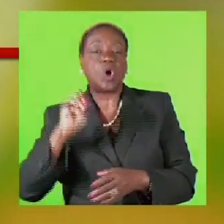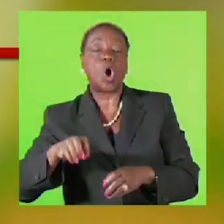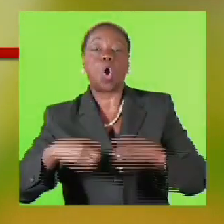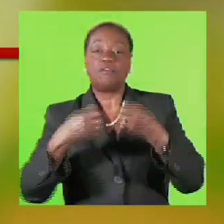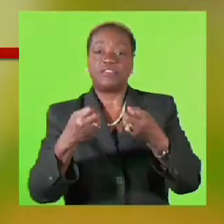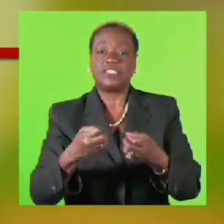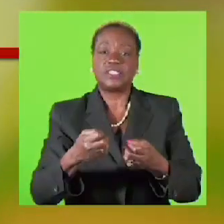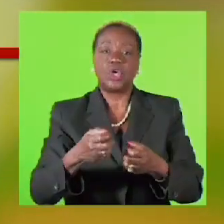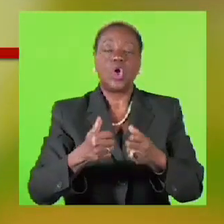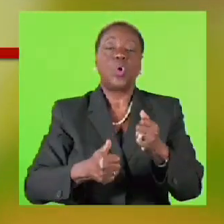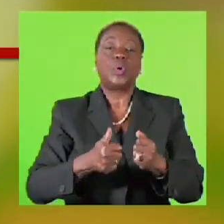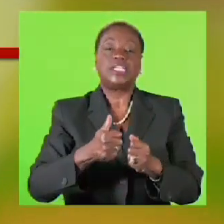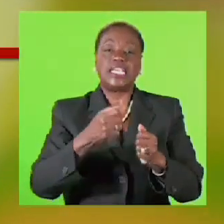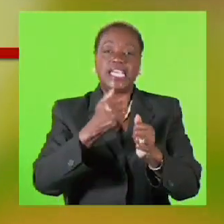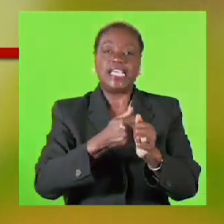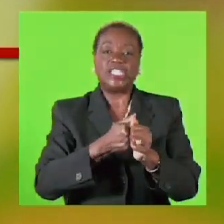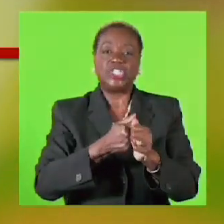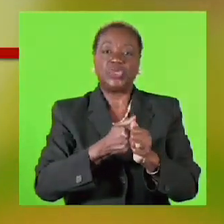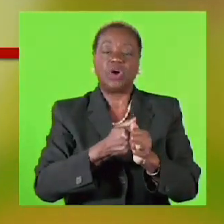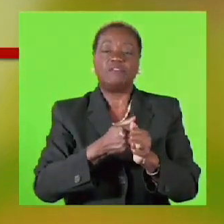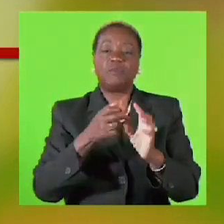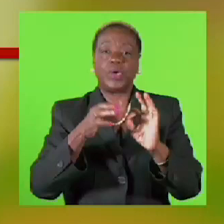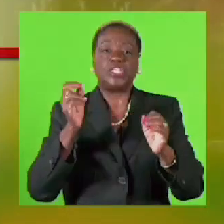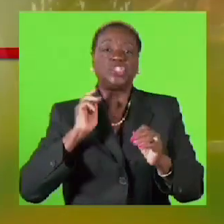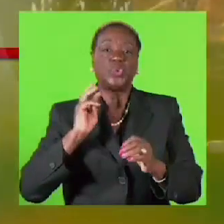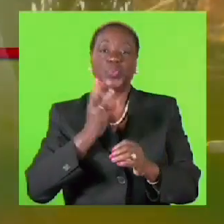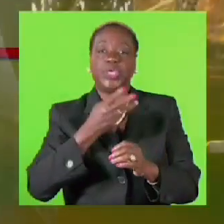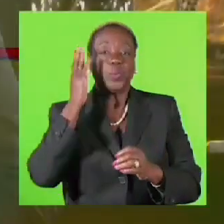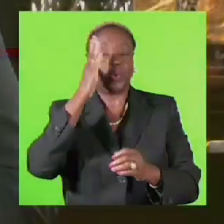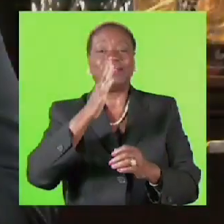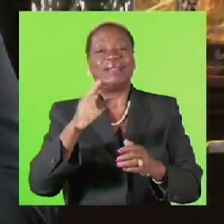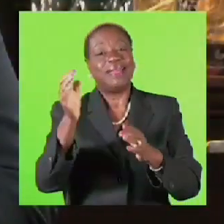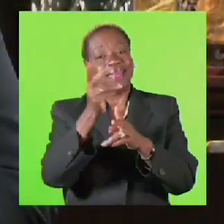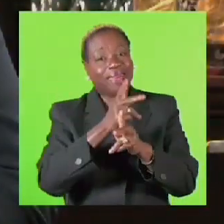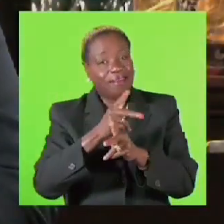offers, each of which we will carefully examine.